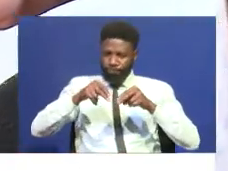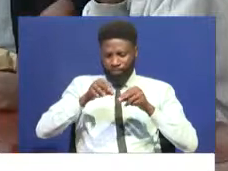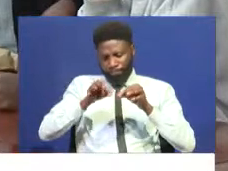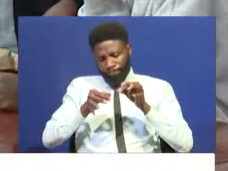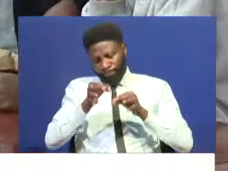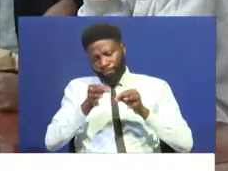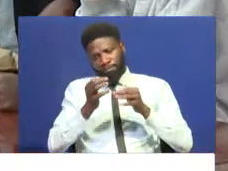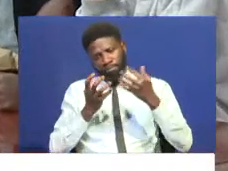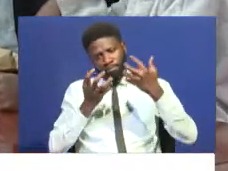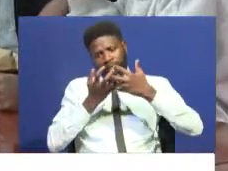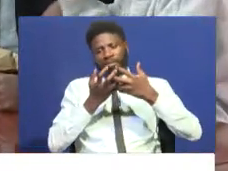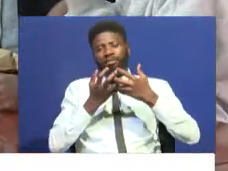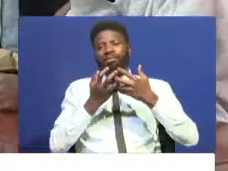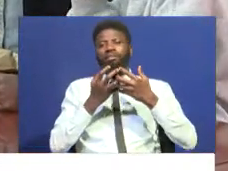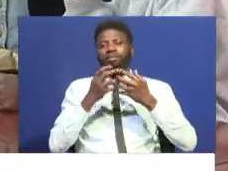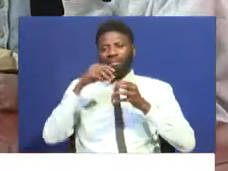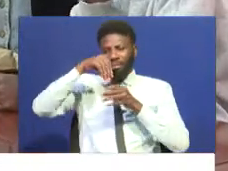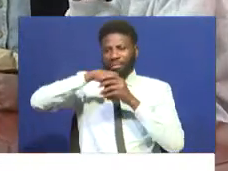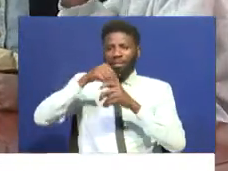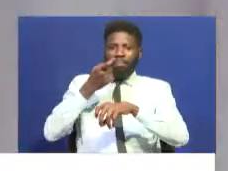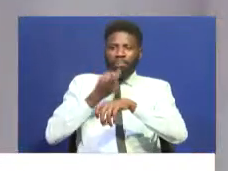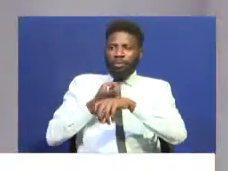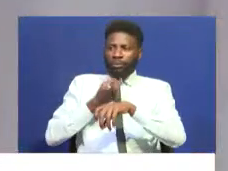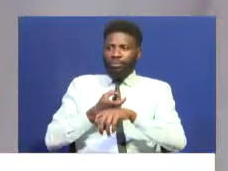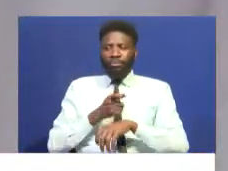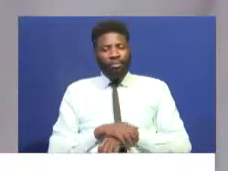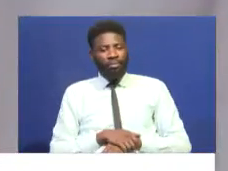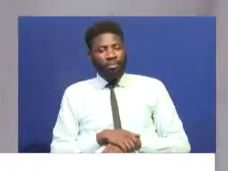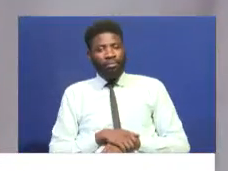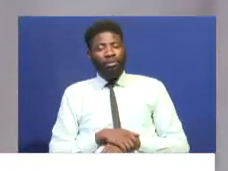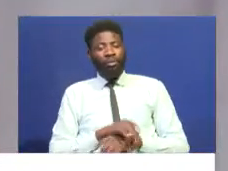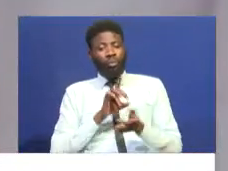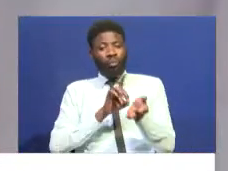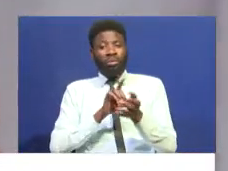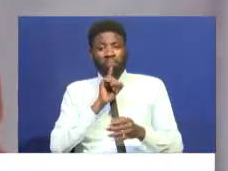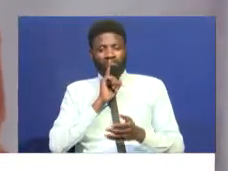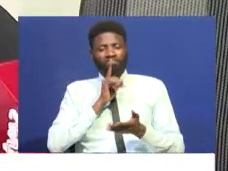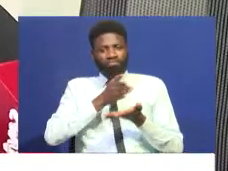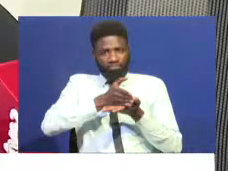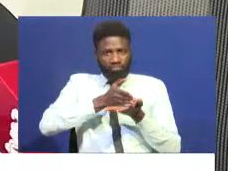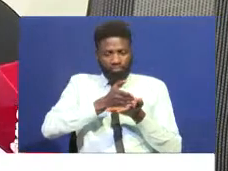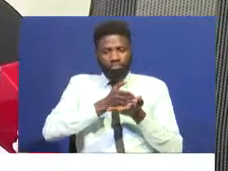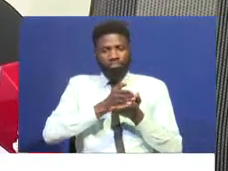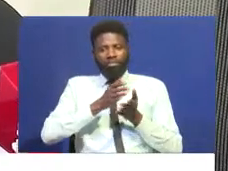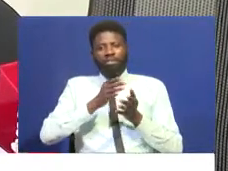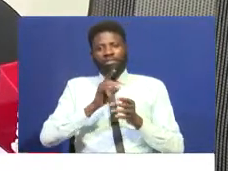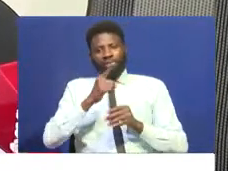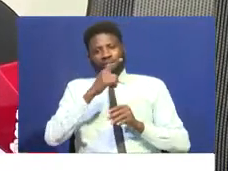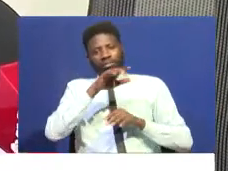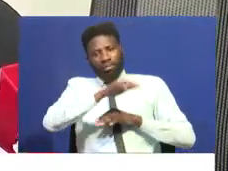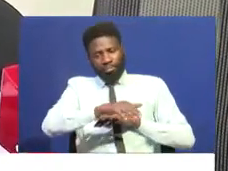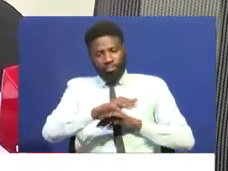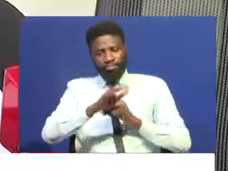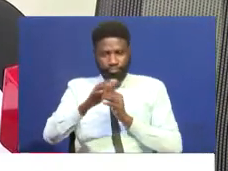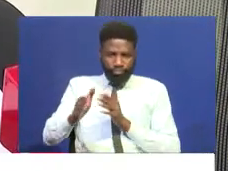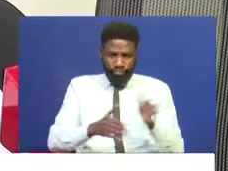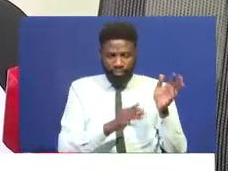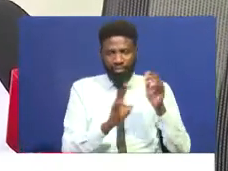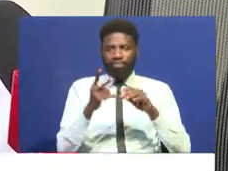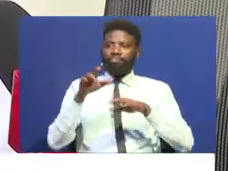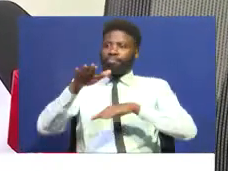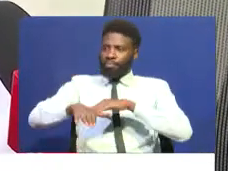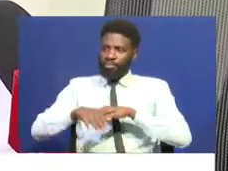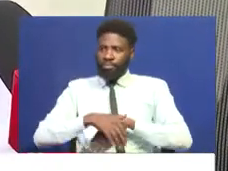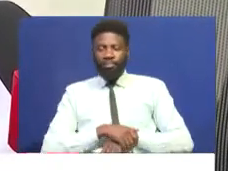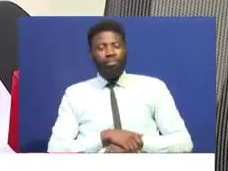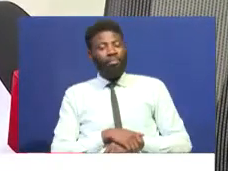bone. The doctors say the procedure will be carried out in two stages. Considering that he's a growing boy,